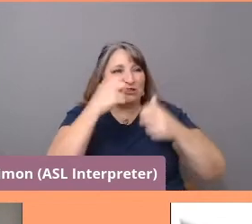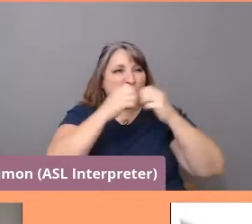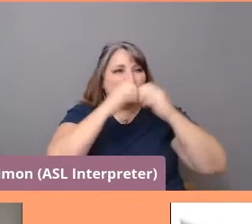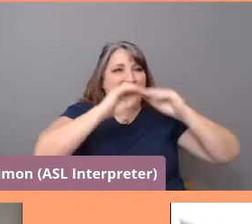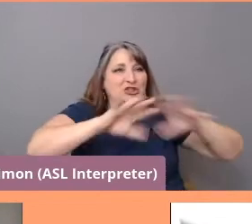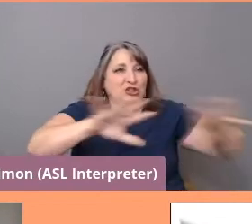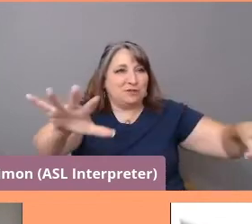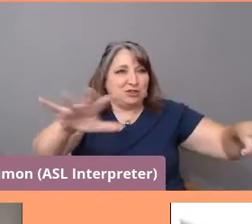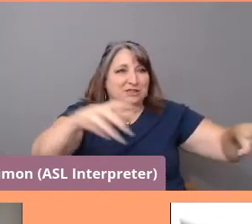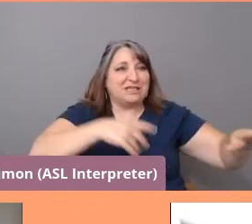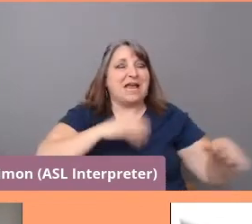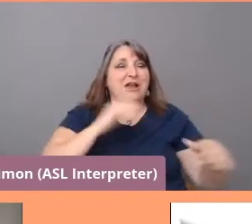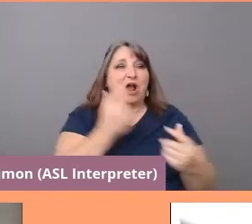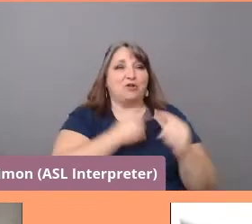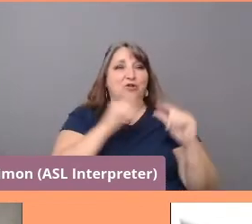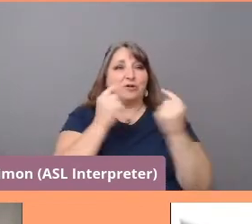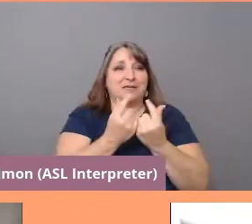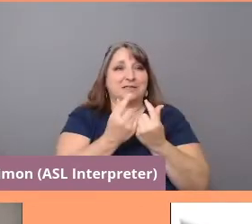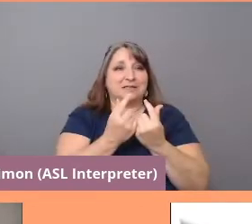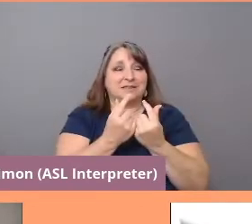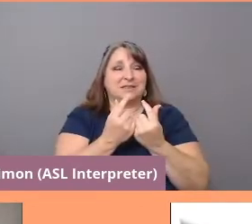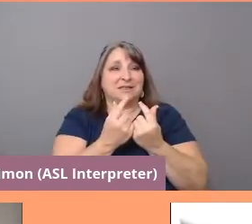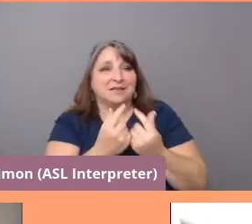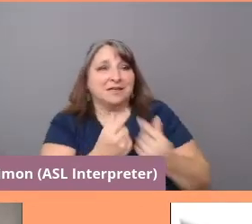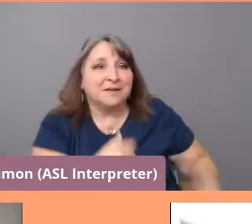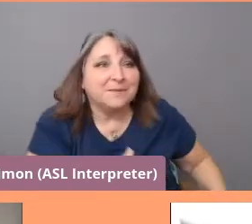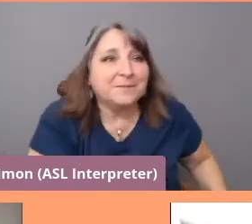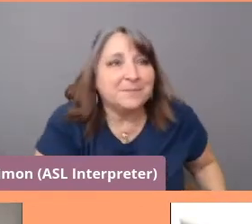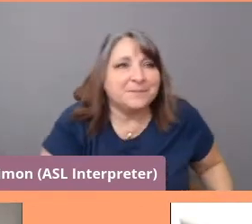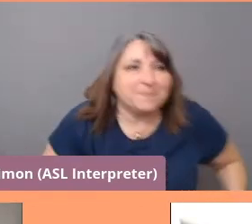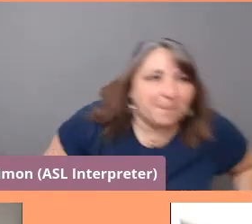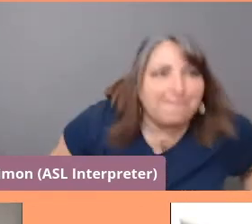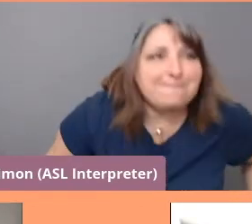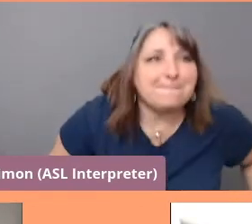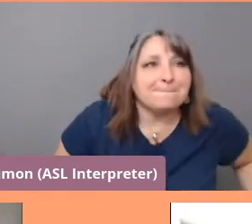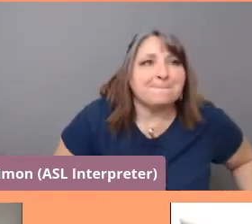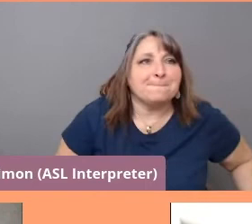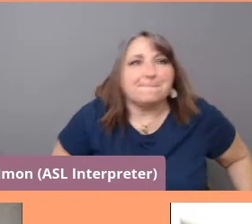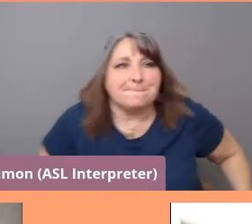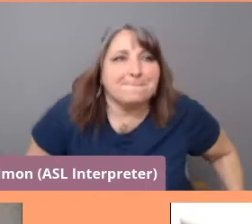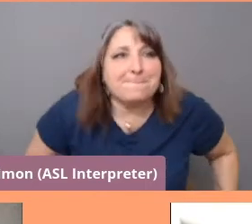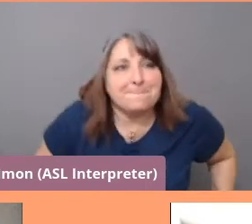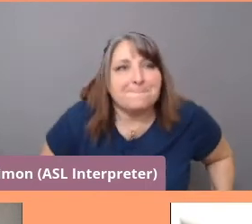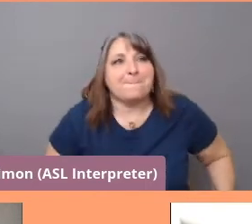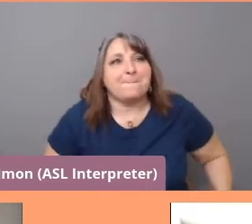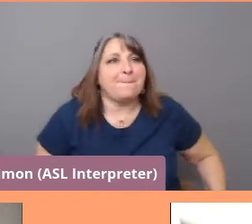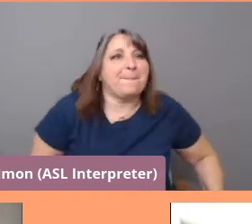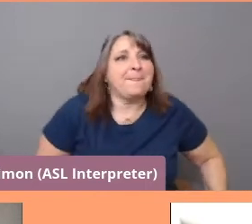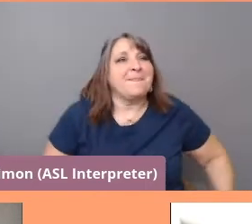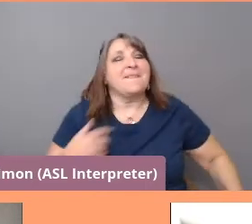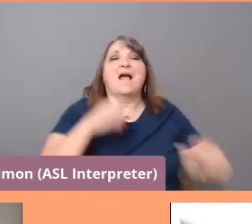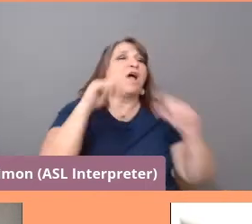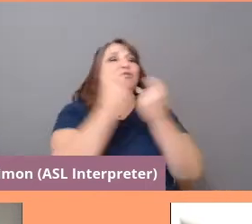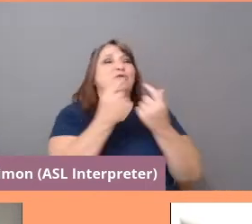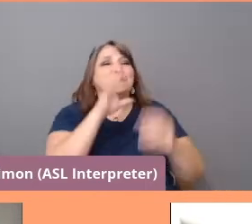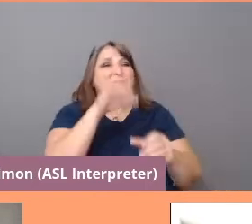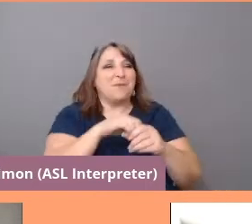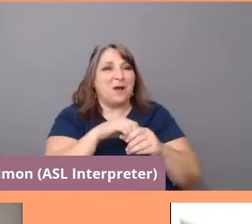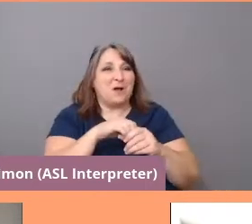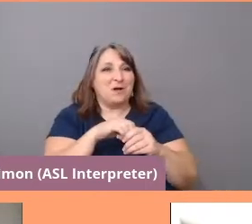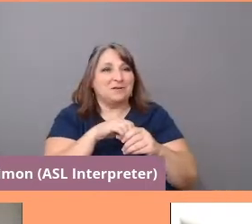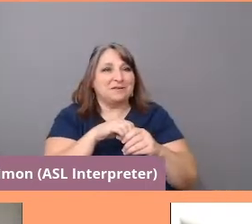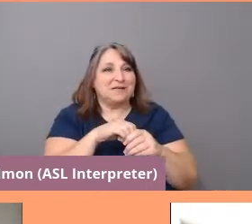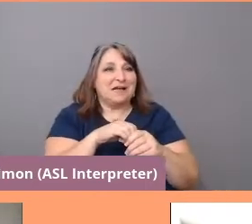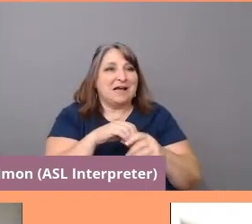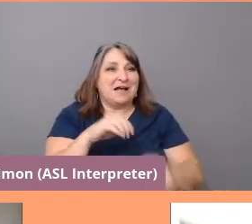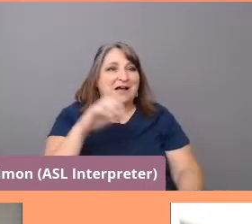group is composed by producer and distributor Karen Chin, producer and director Avril Speaks, programmer and writer A.B.